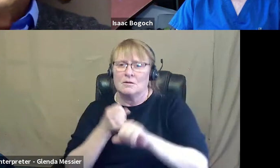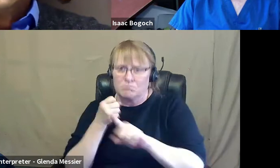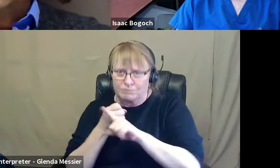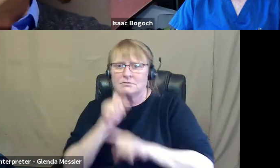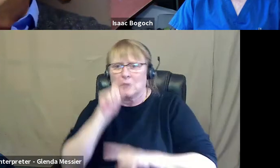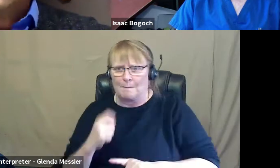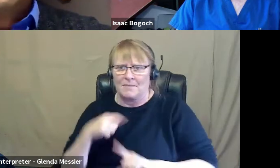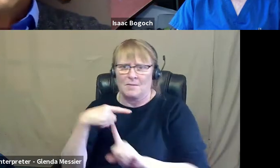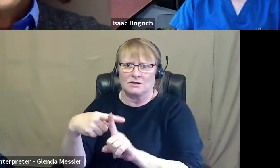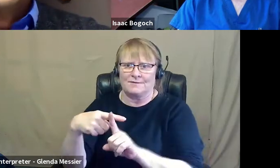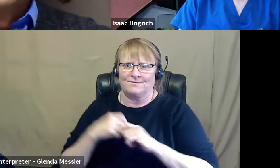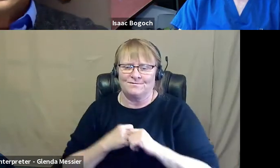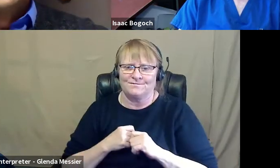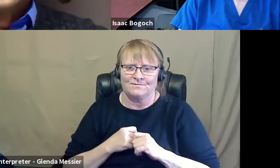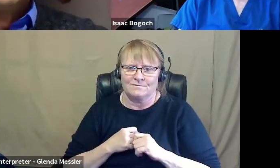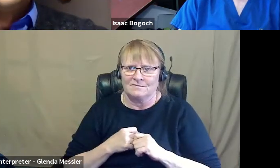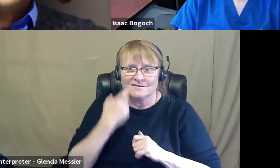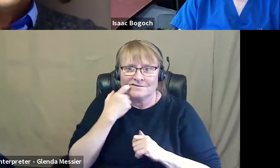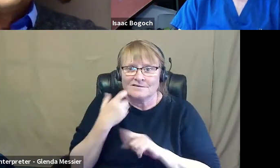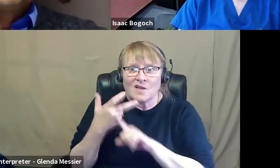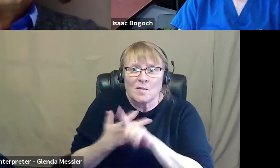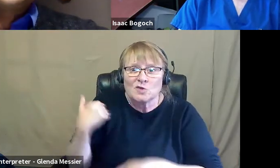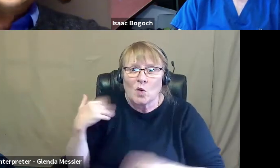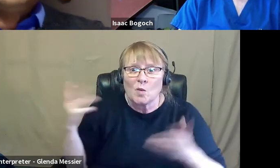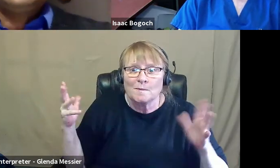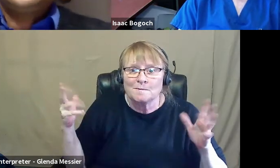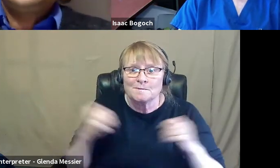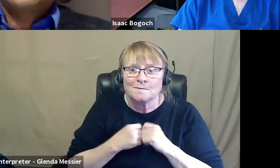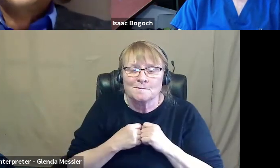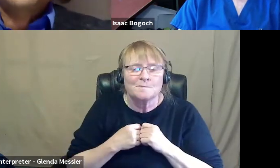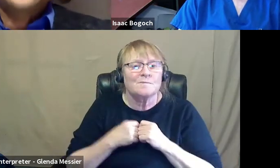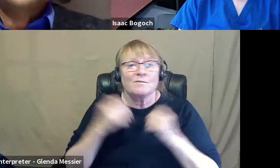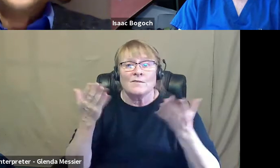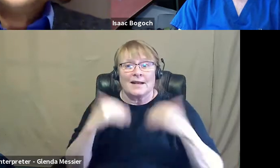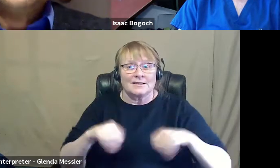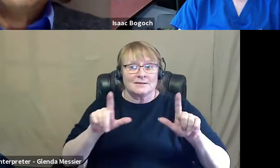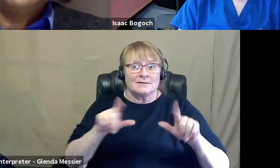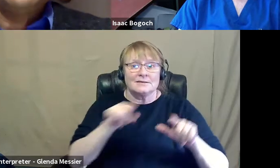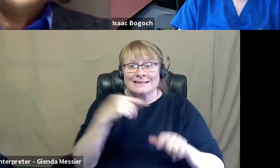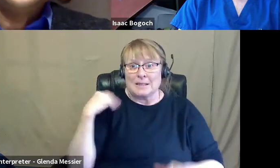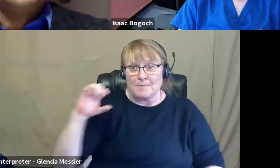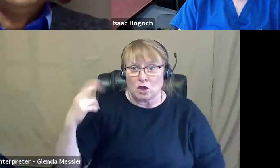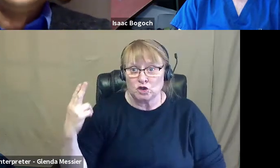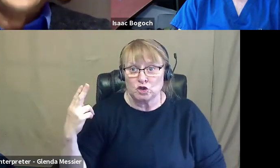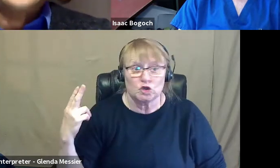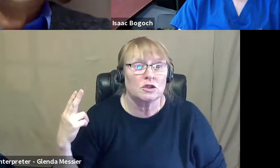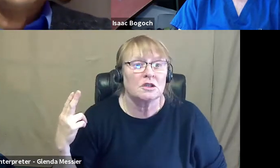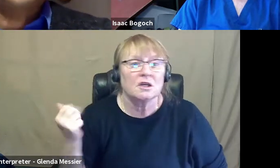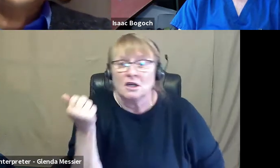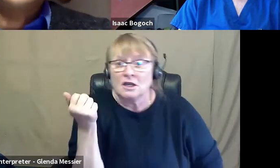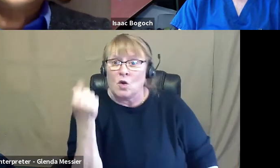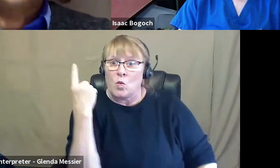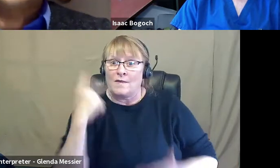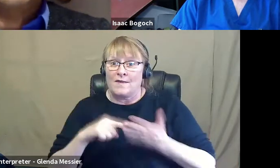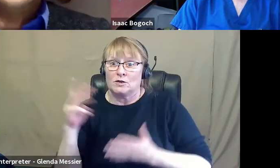right? Now that's only 3 months ago. Next slide, please. Take a look at these numbers from March. So 1,650, look at the